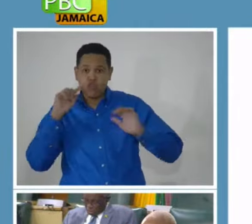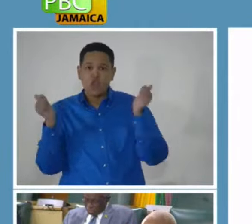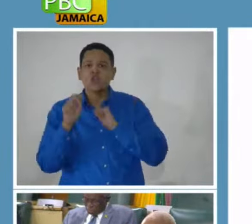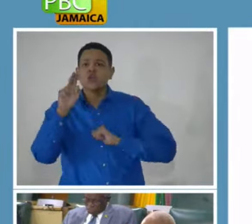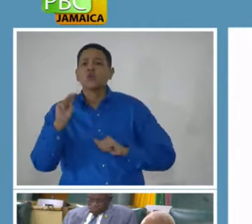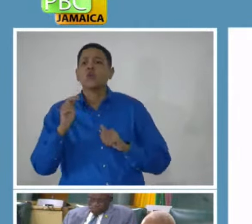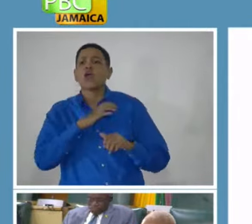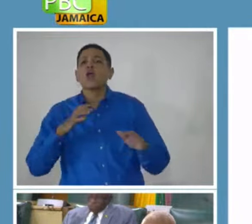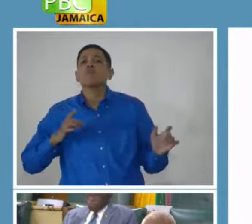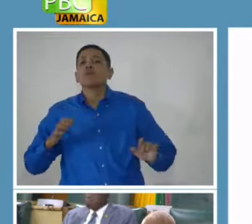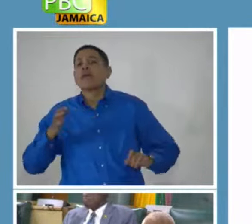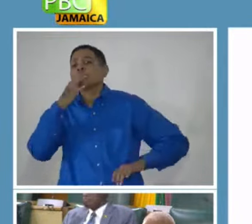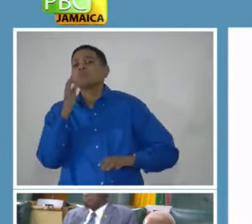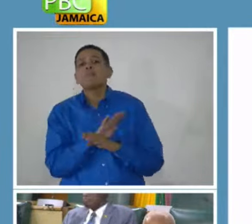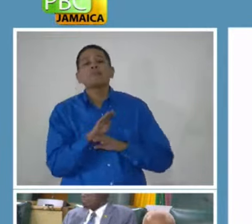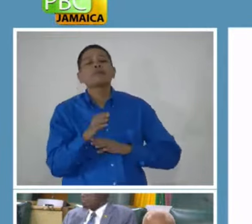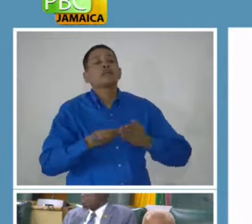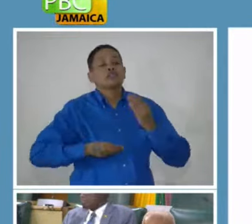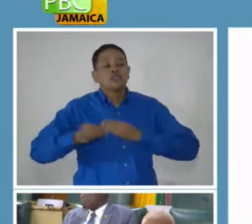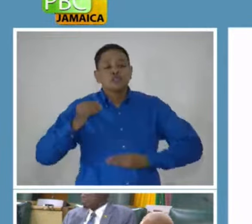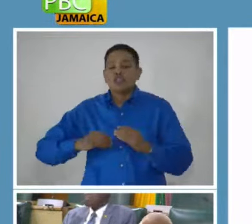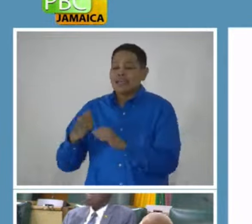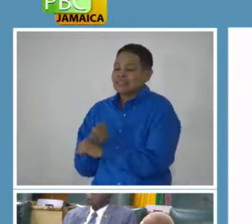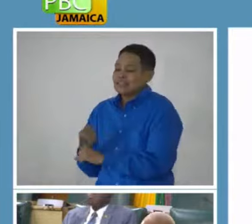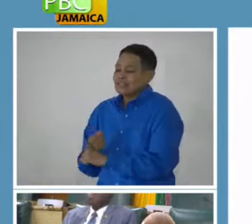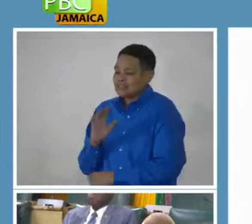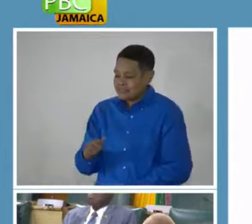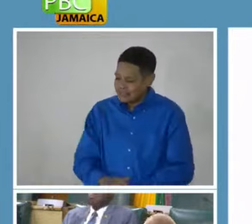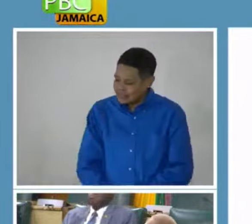of Experts on Business and